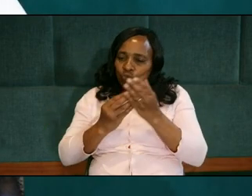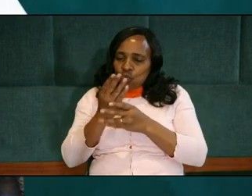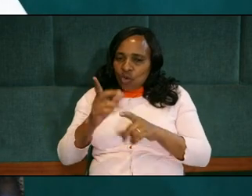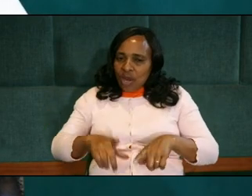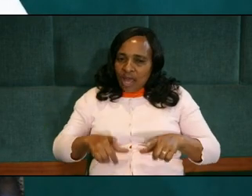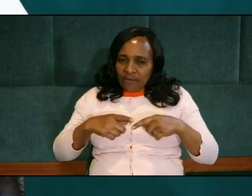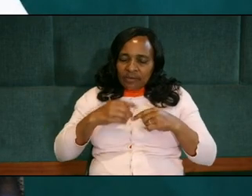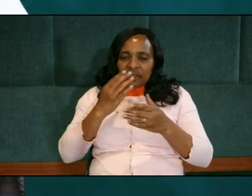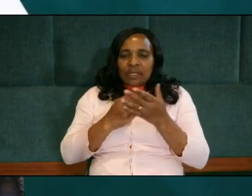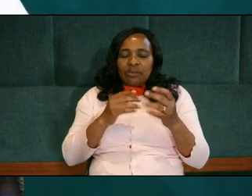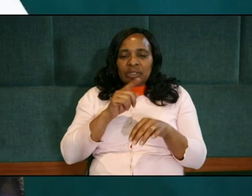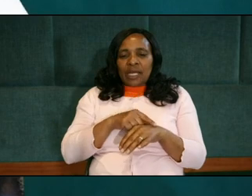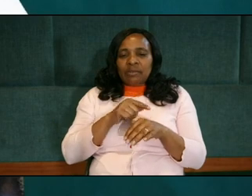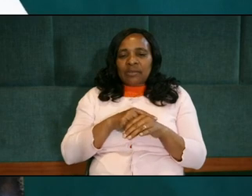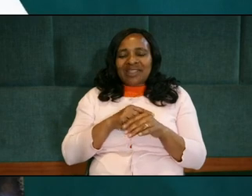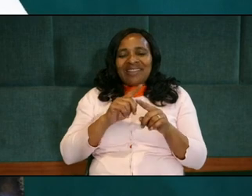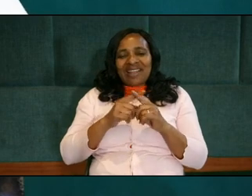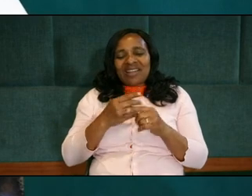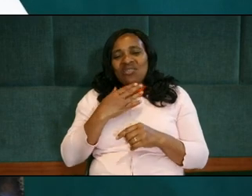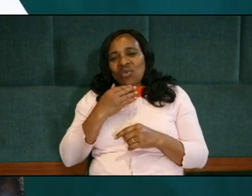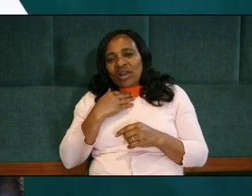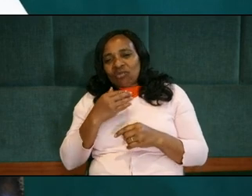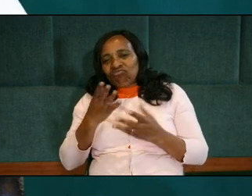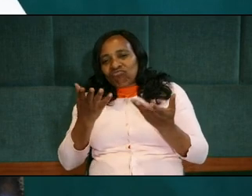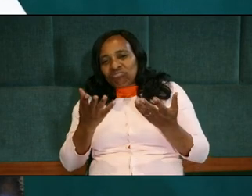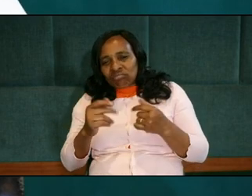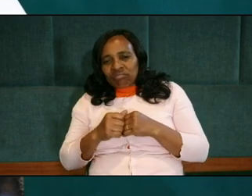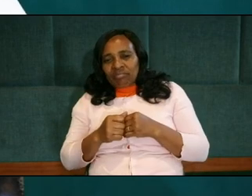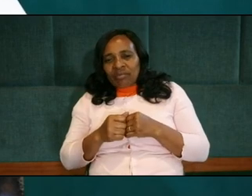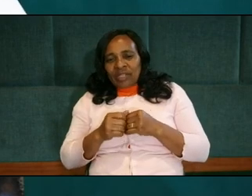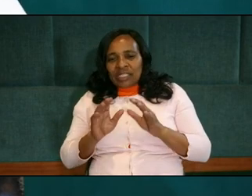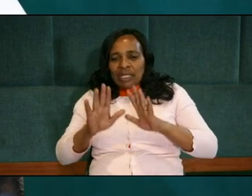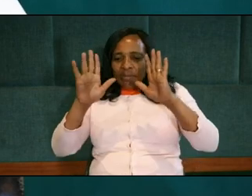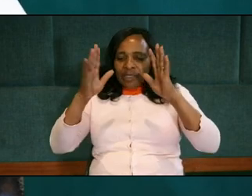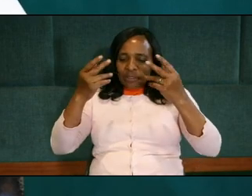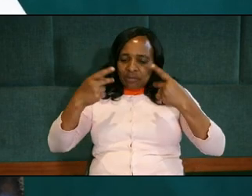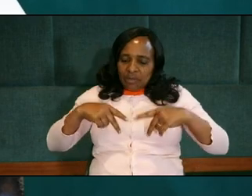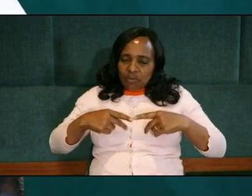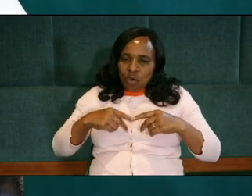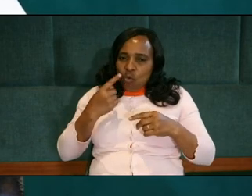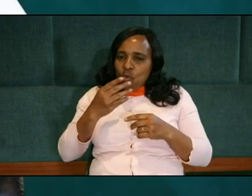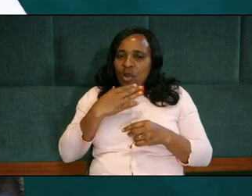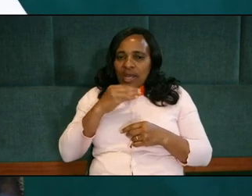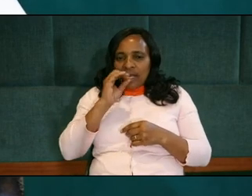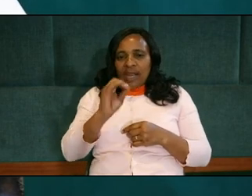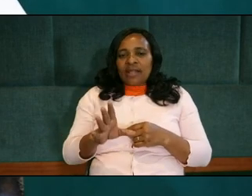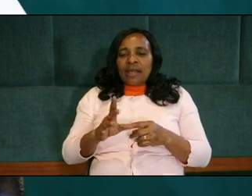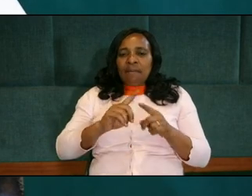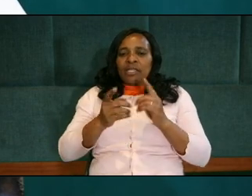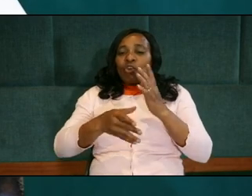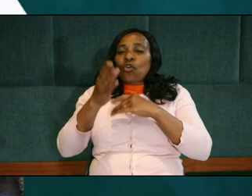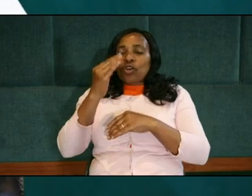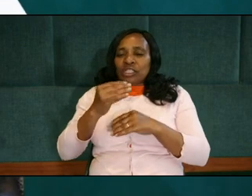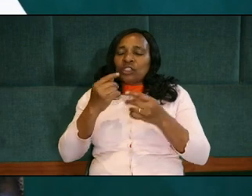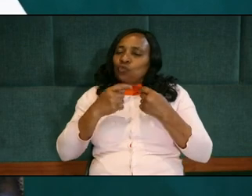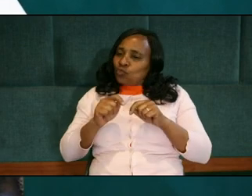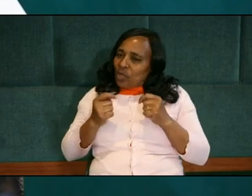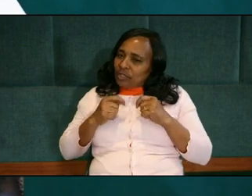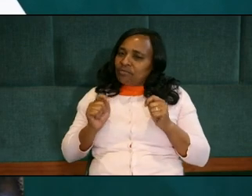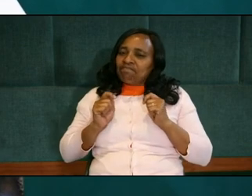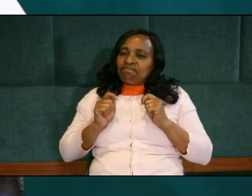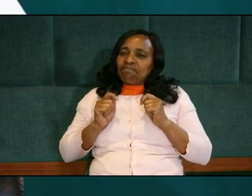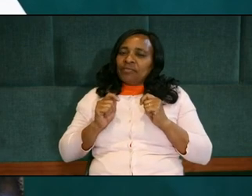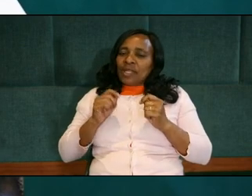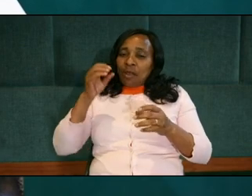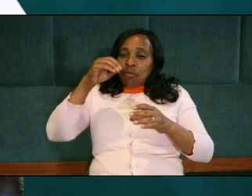be required to submit to people you don't even like. But God is testing you. God